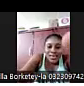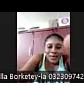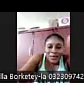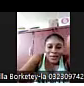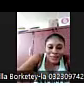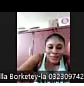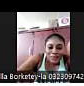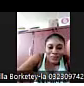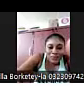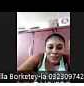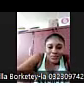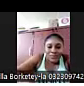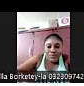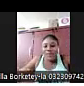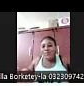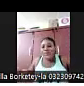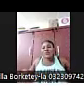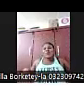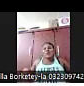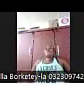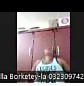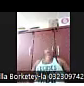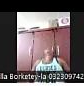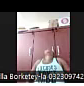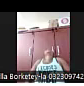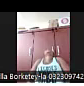Grace, you just spell B A